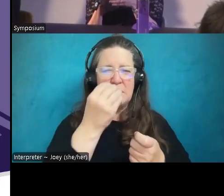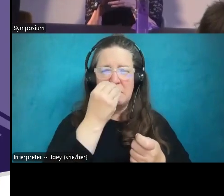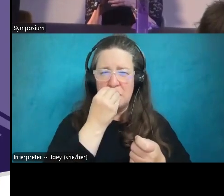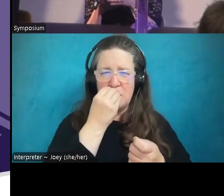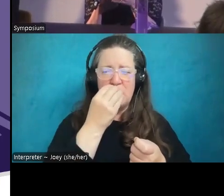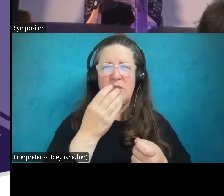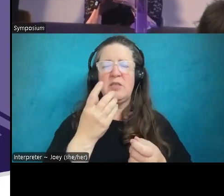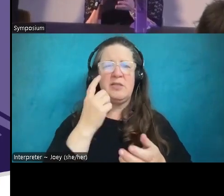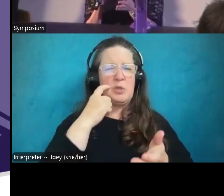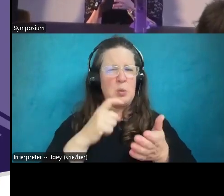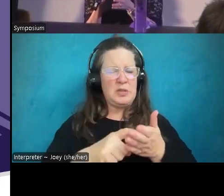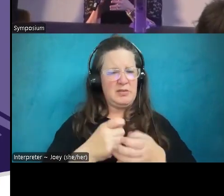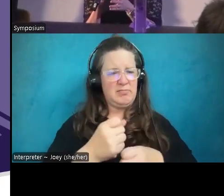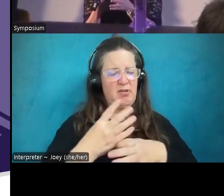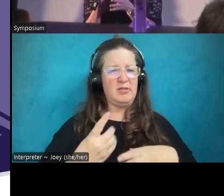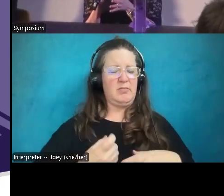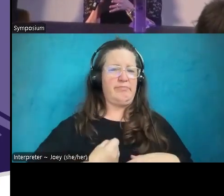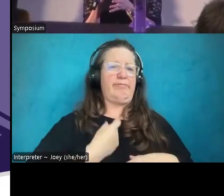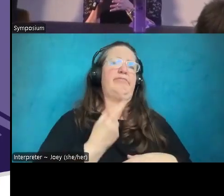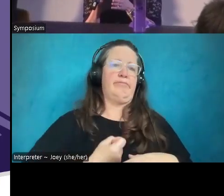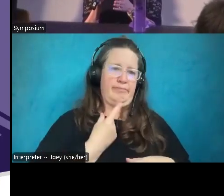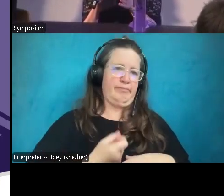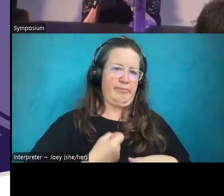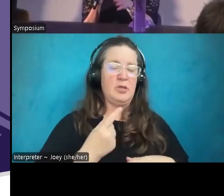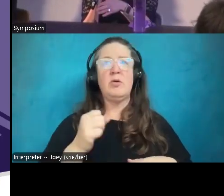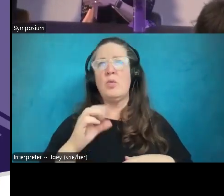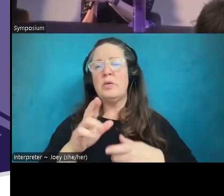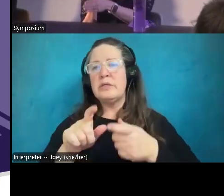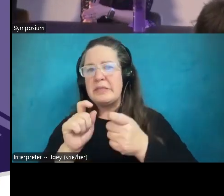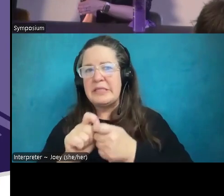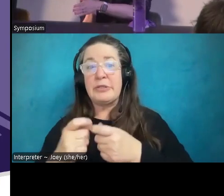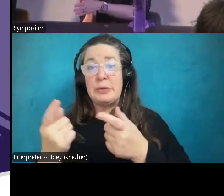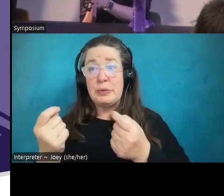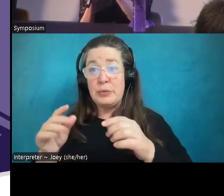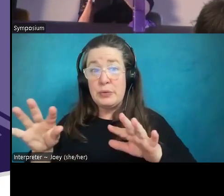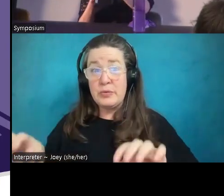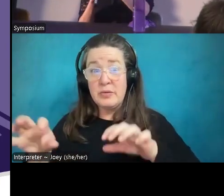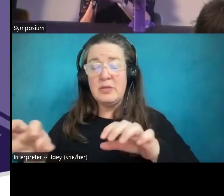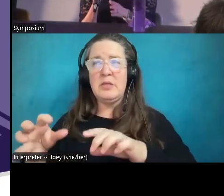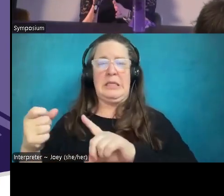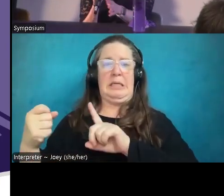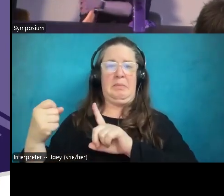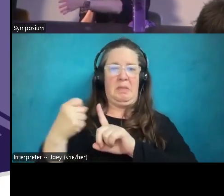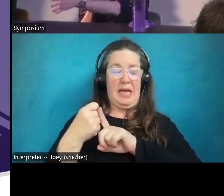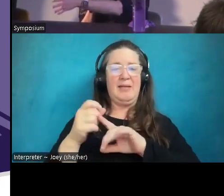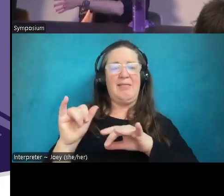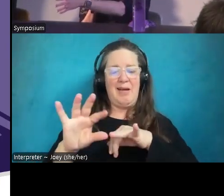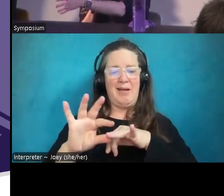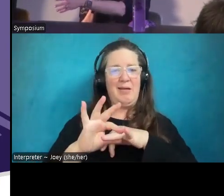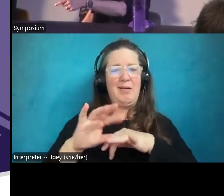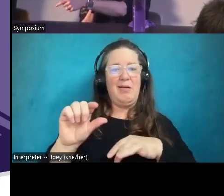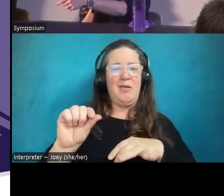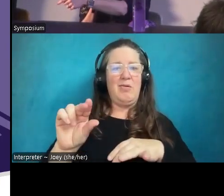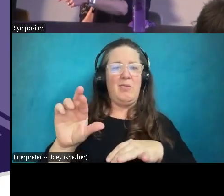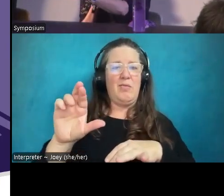you had a certain level of activity that may be impacting you, that app or the Oura ring can track over